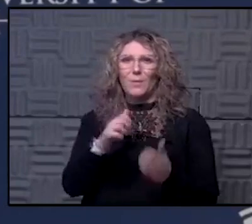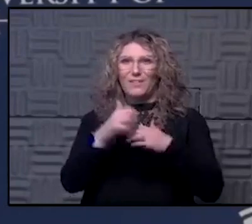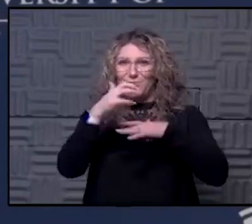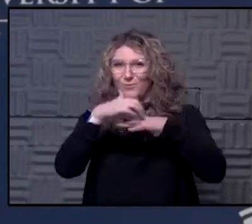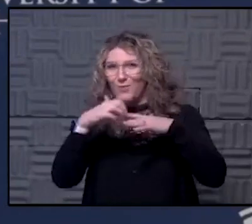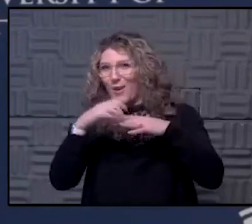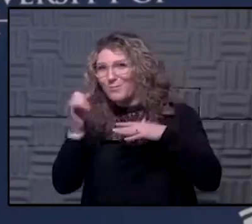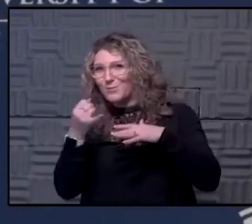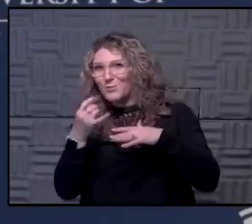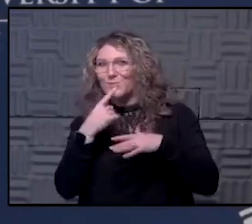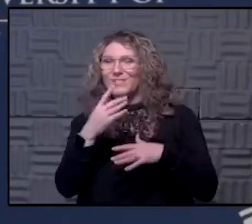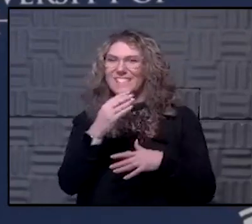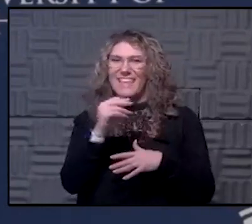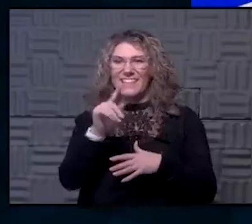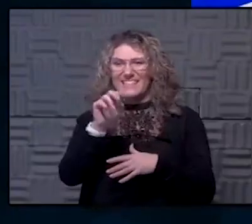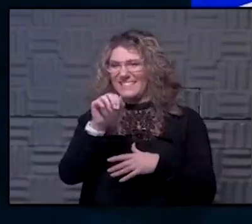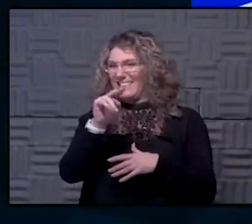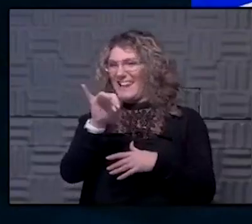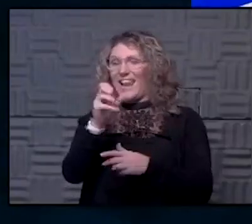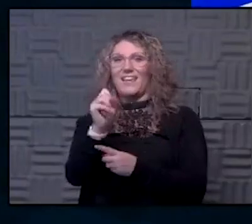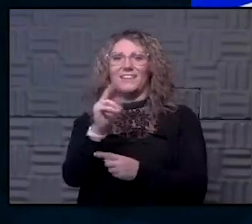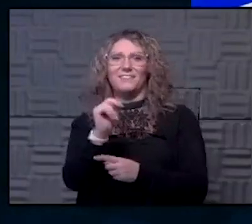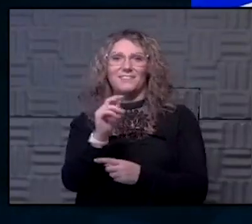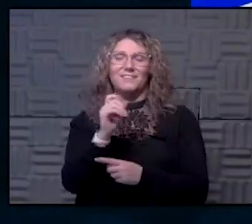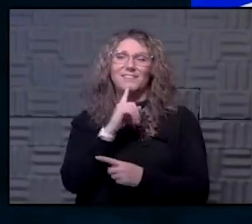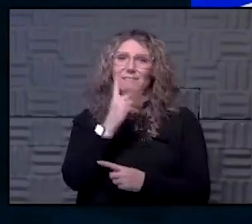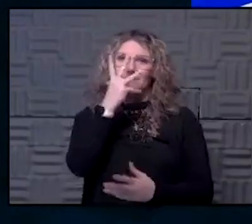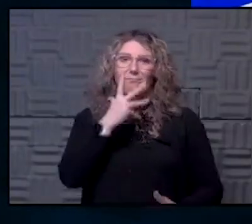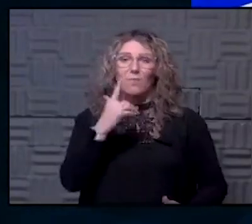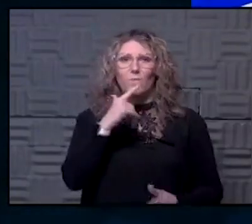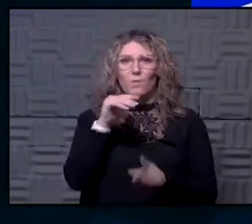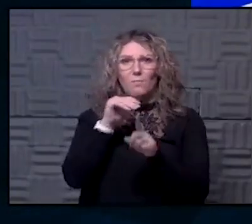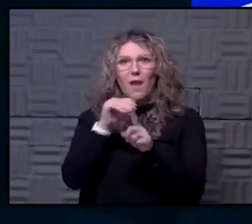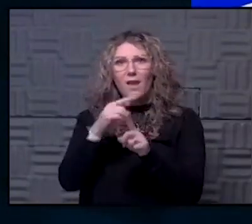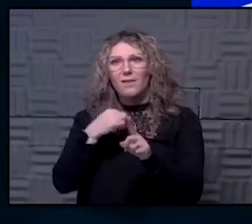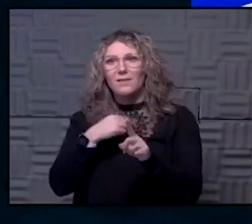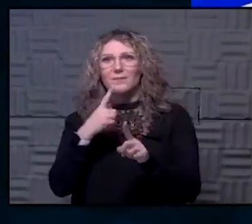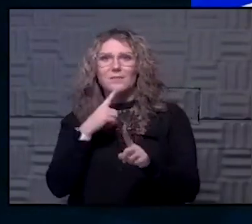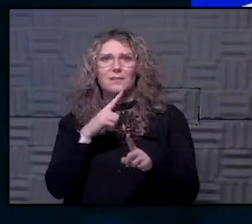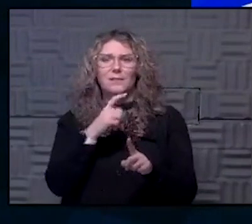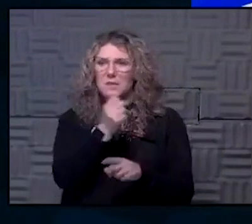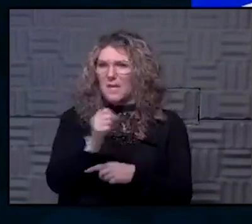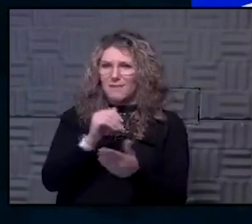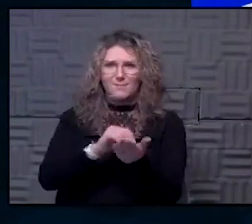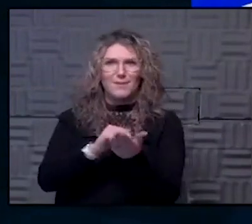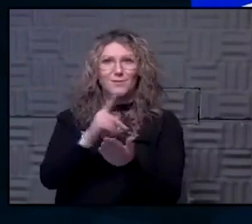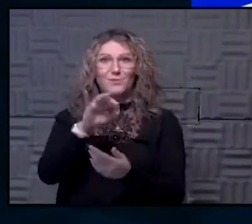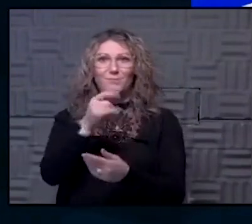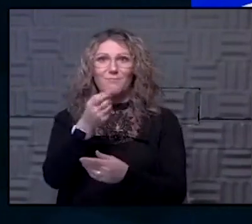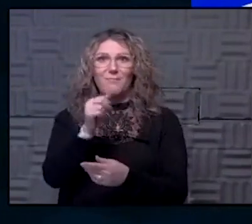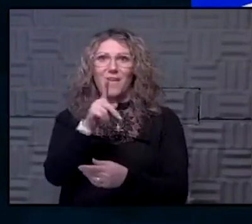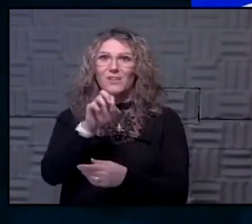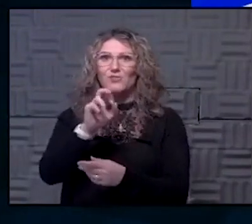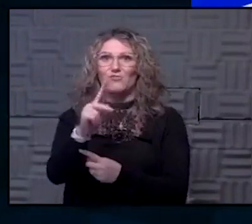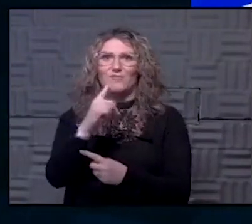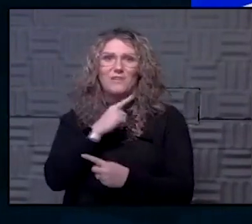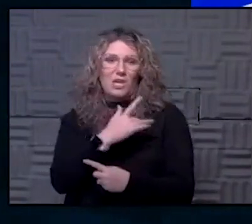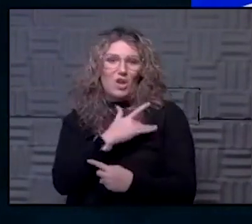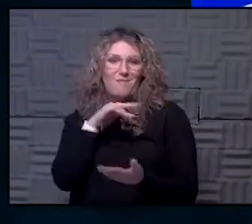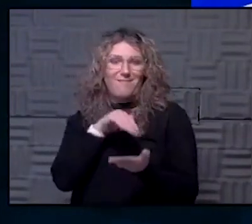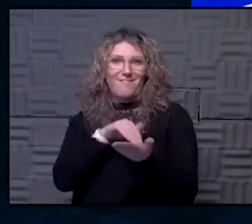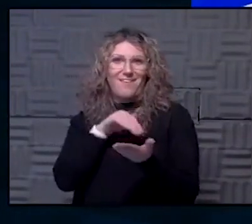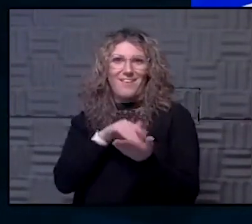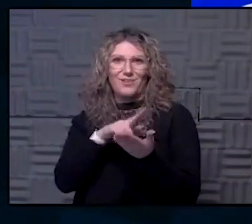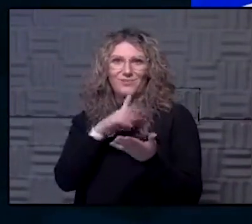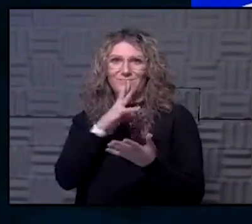with the tannins and things. Yeah, that's just unfortunate. It reminds me that we need to get Dr. Patrick Moriarty and one of our cardiology guys down here to talk a little bit